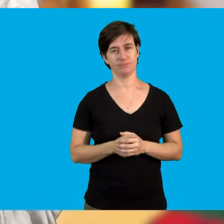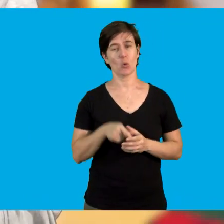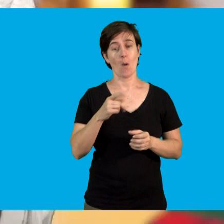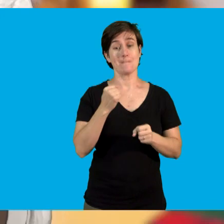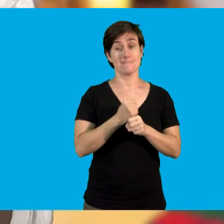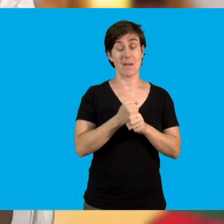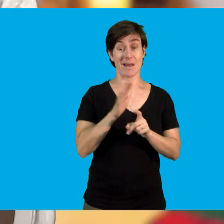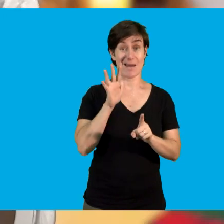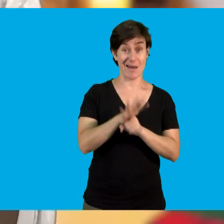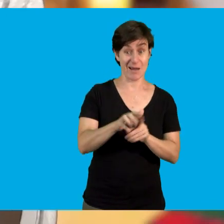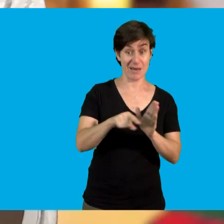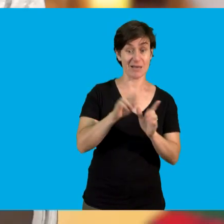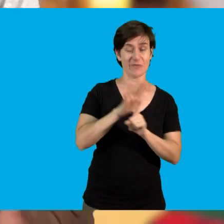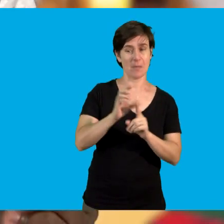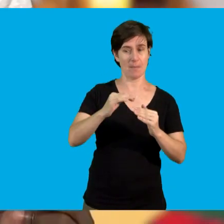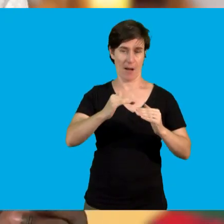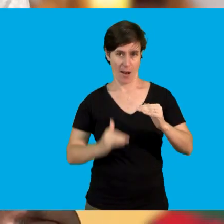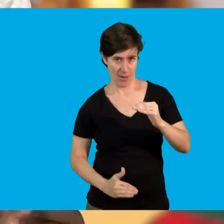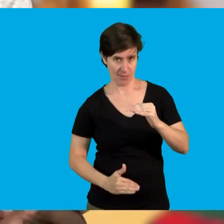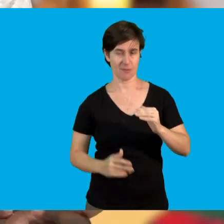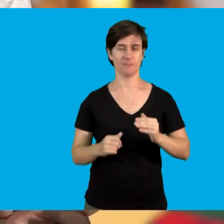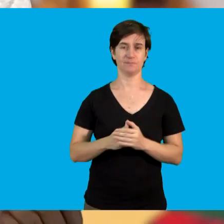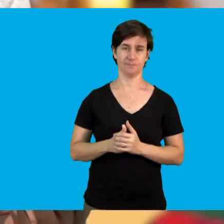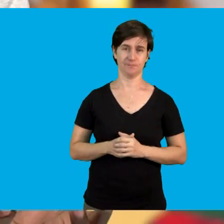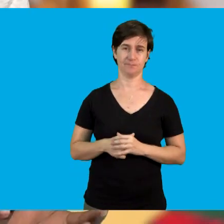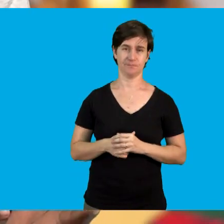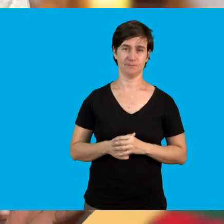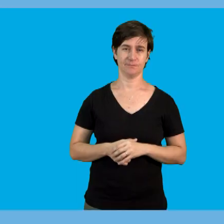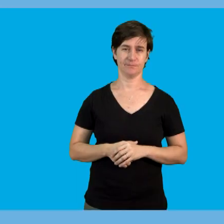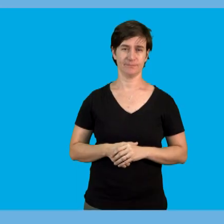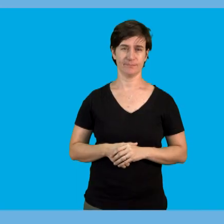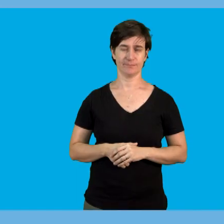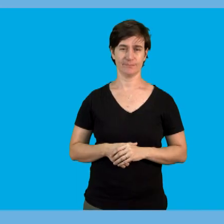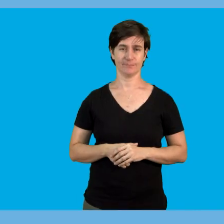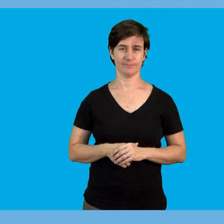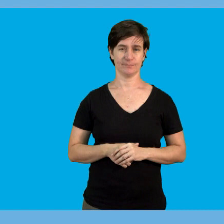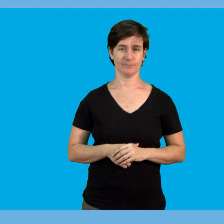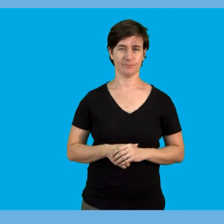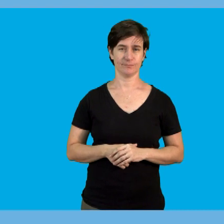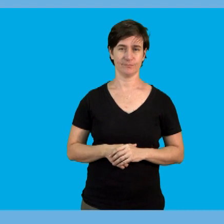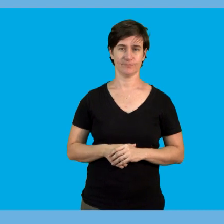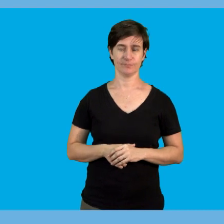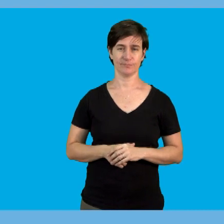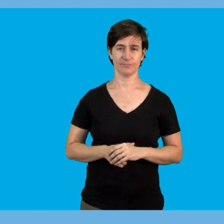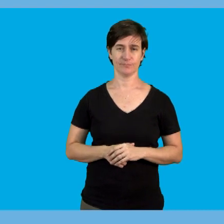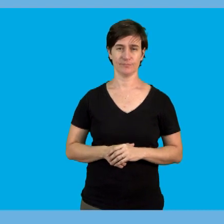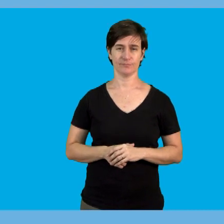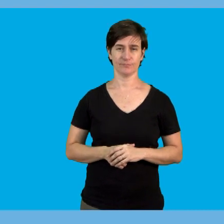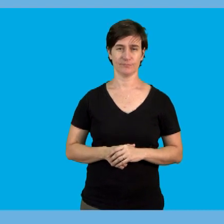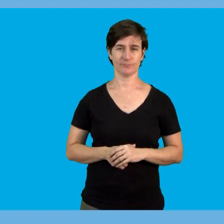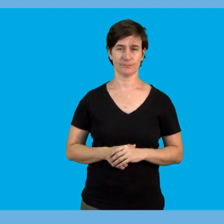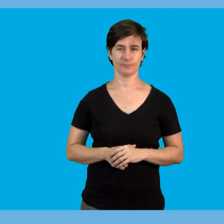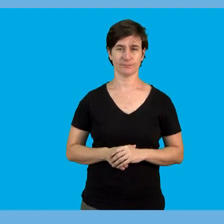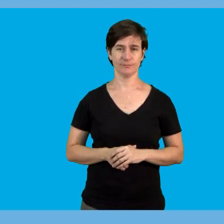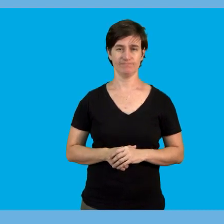going to at least minimize the health hazards or that dangerous negative impact that it has on humans.